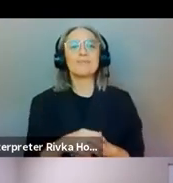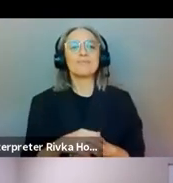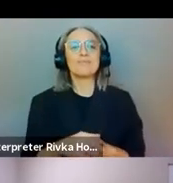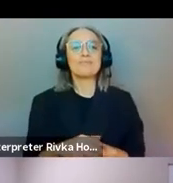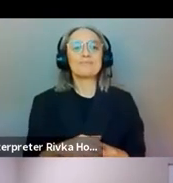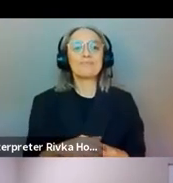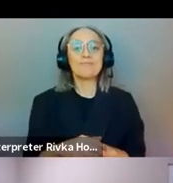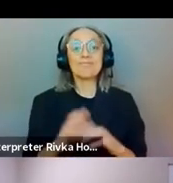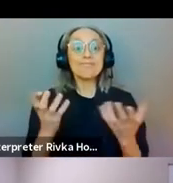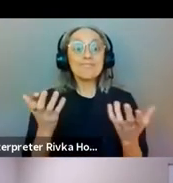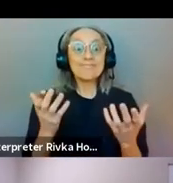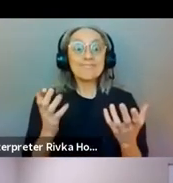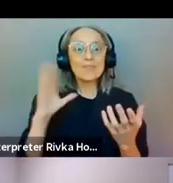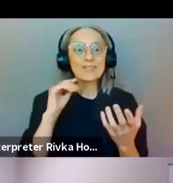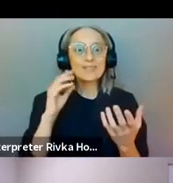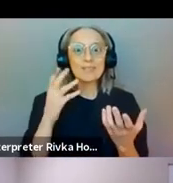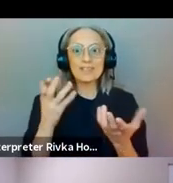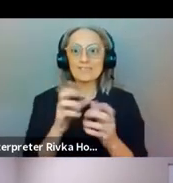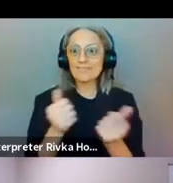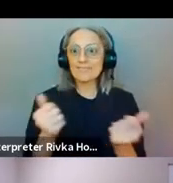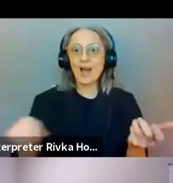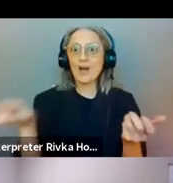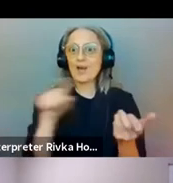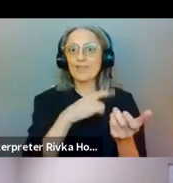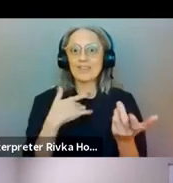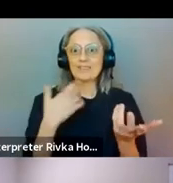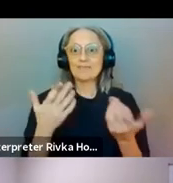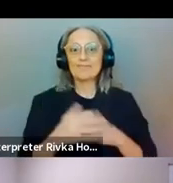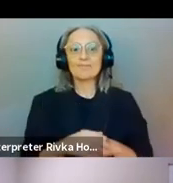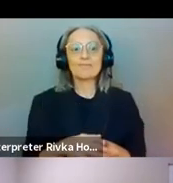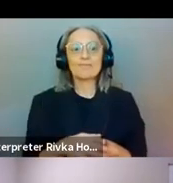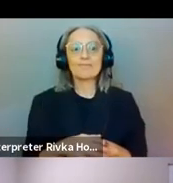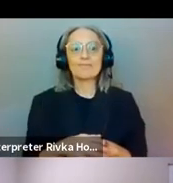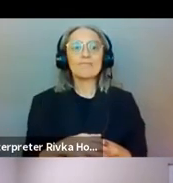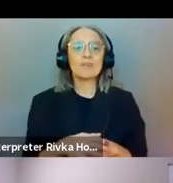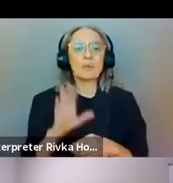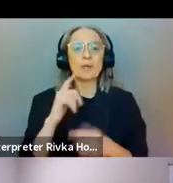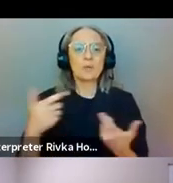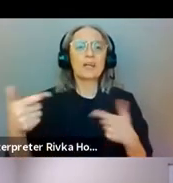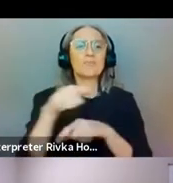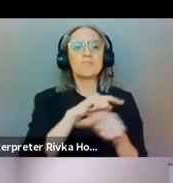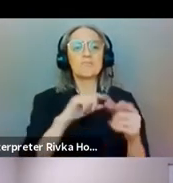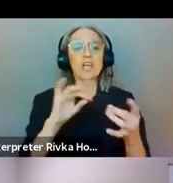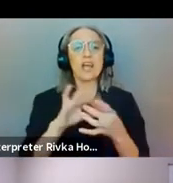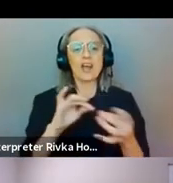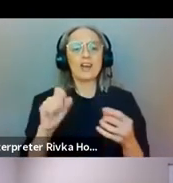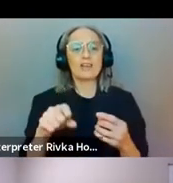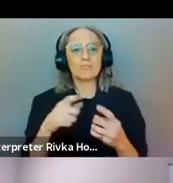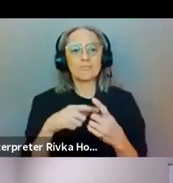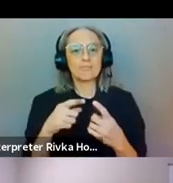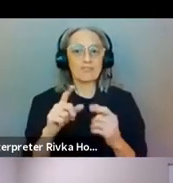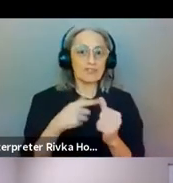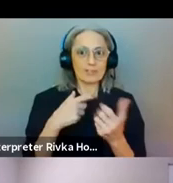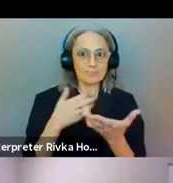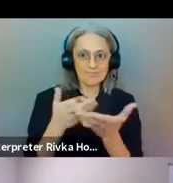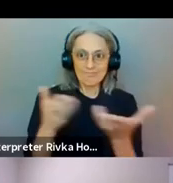So how was that experience for people? And I know that we're going to share, but I just wanted to check in with people,